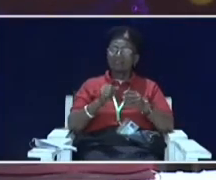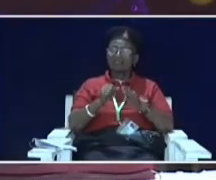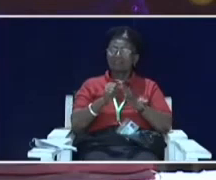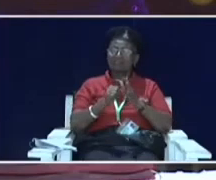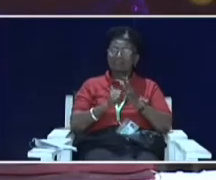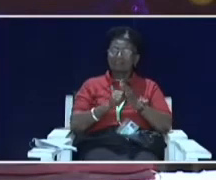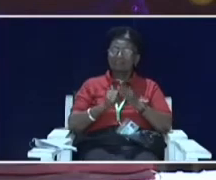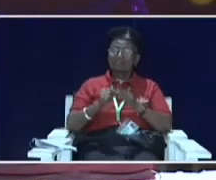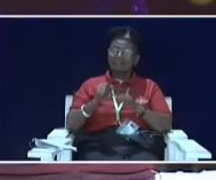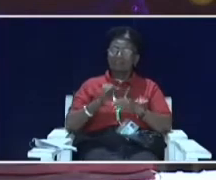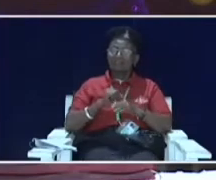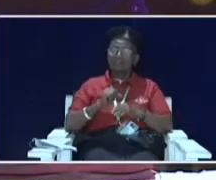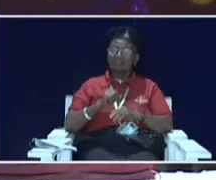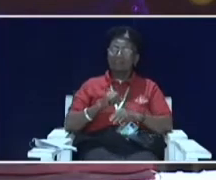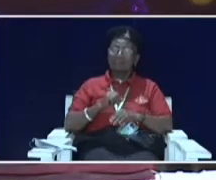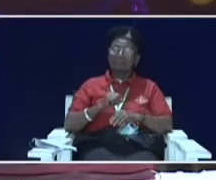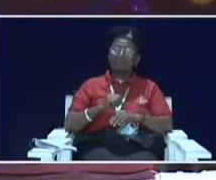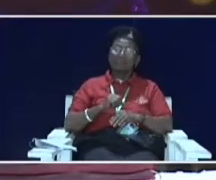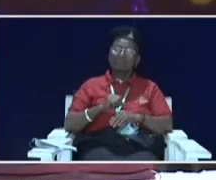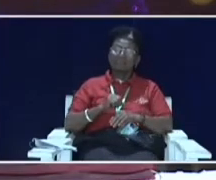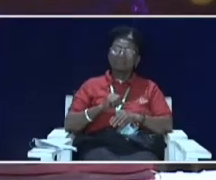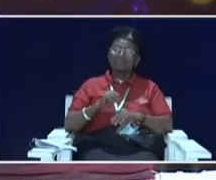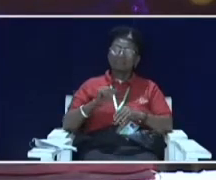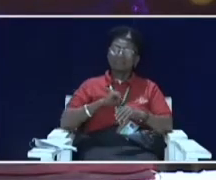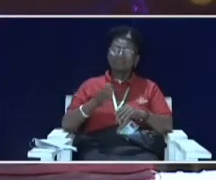and I went to minister in several places.